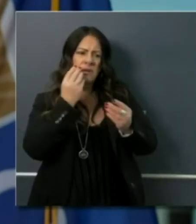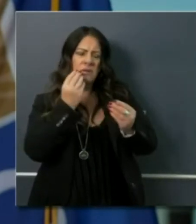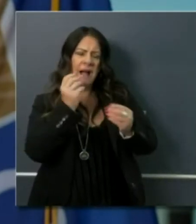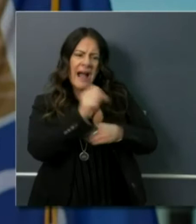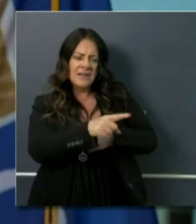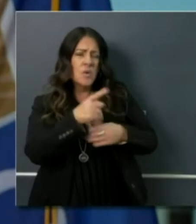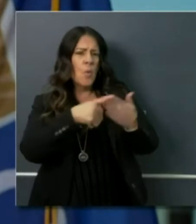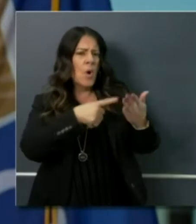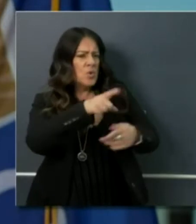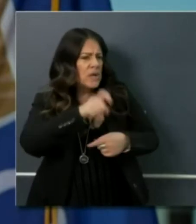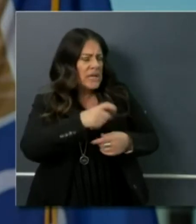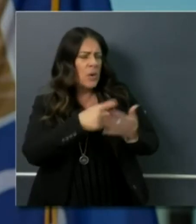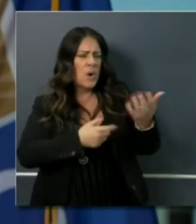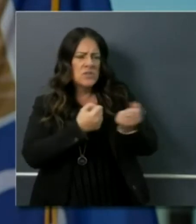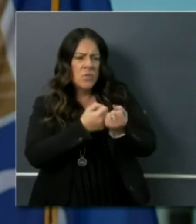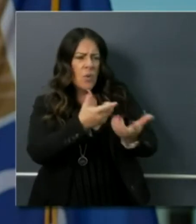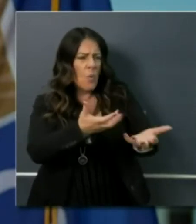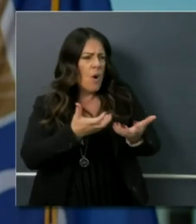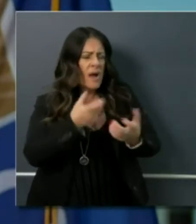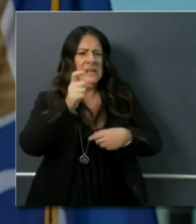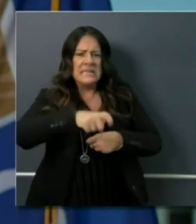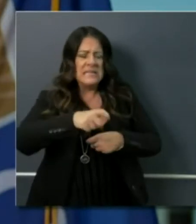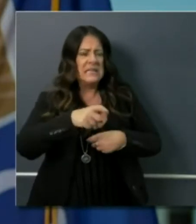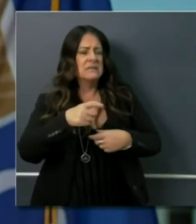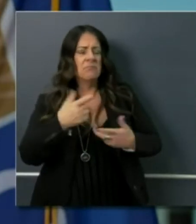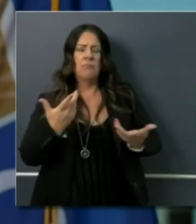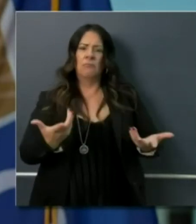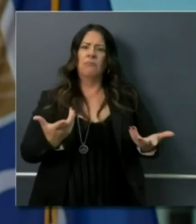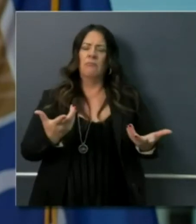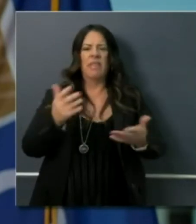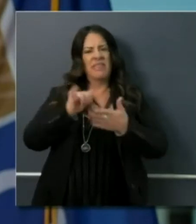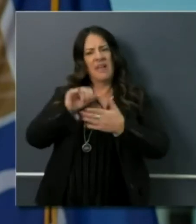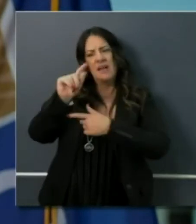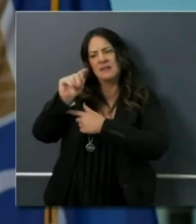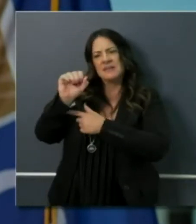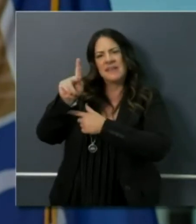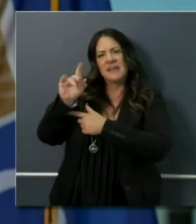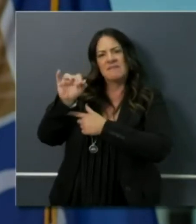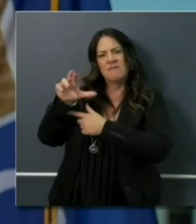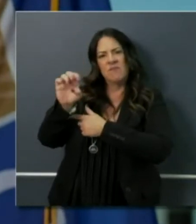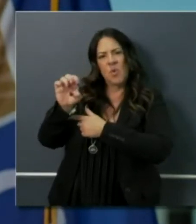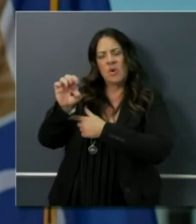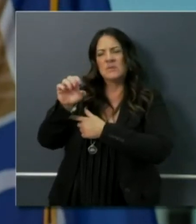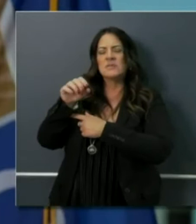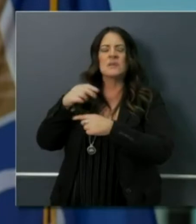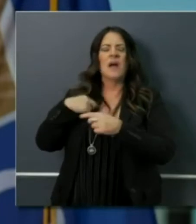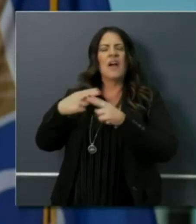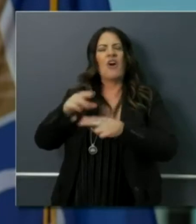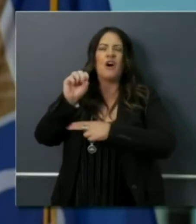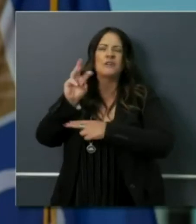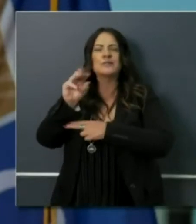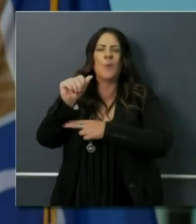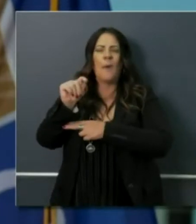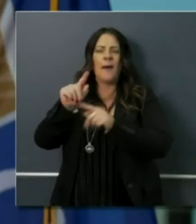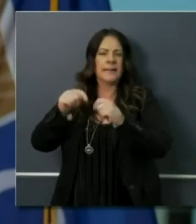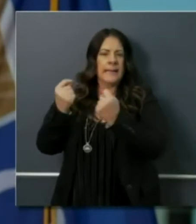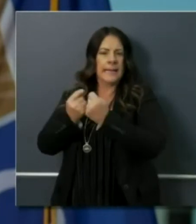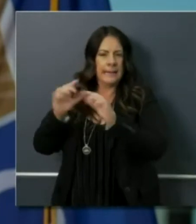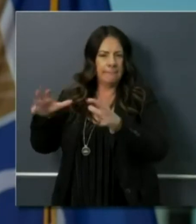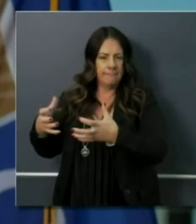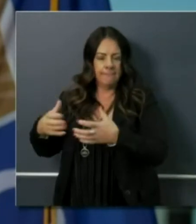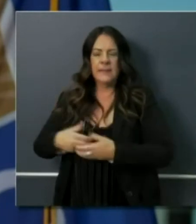including the creation, not only, as I said, of this task force, or rather this specialty SWAT team, but also